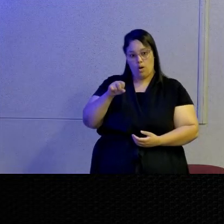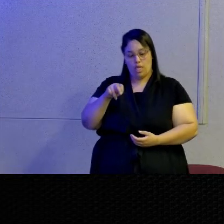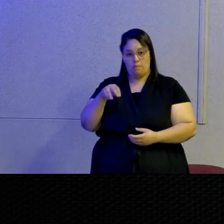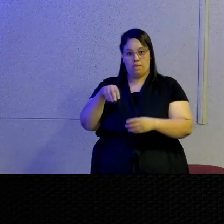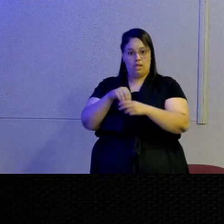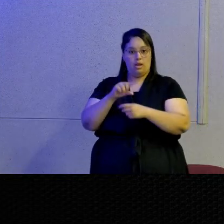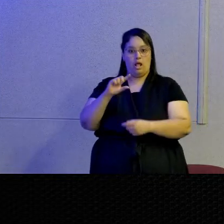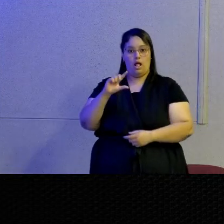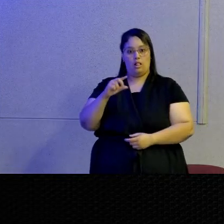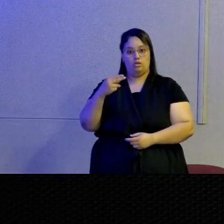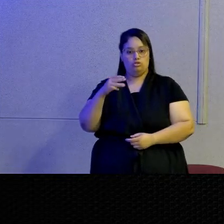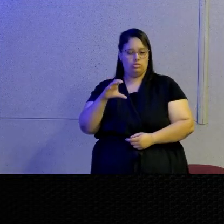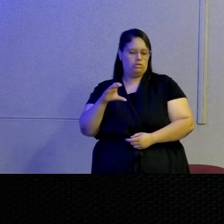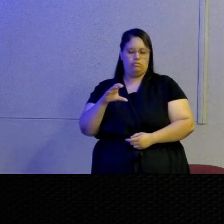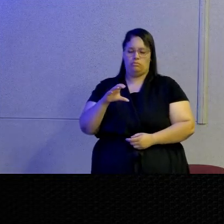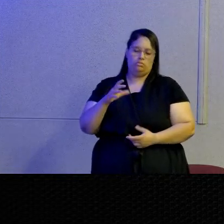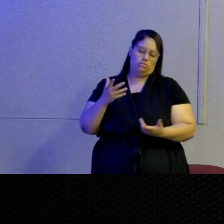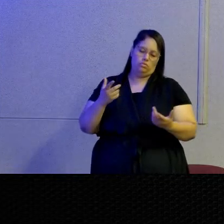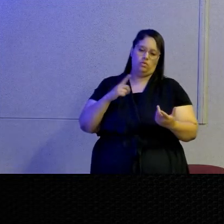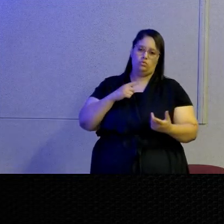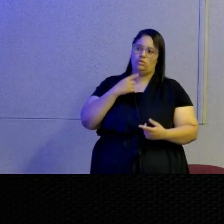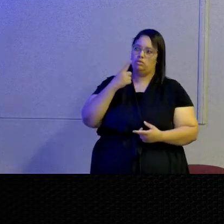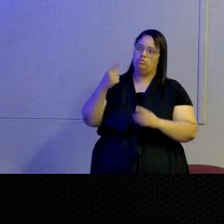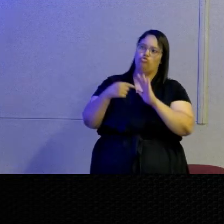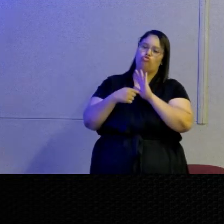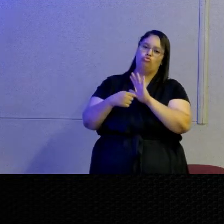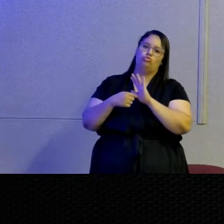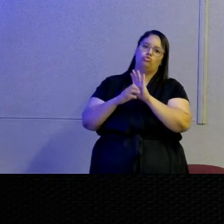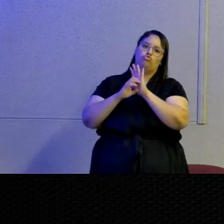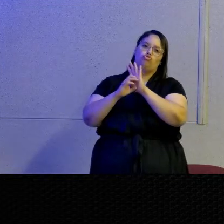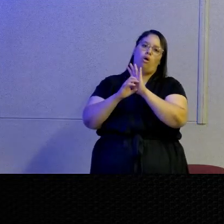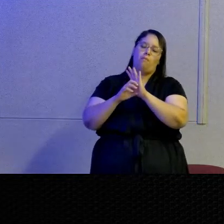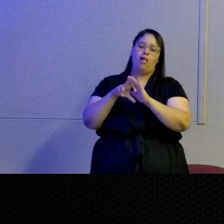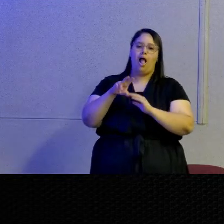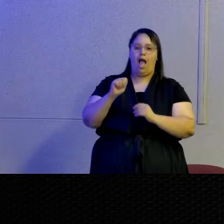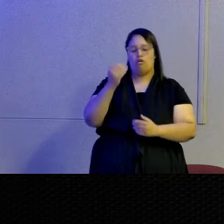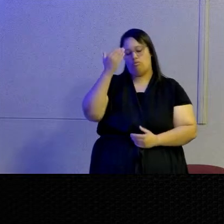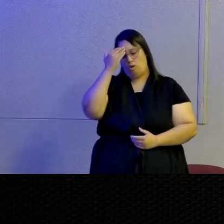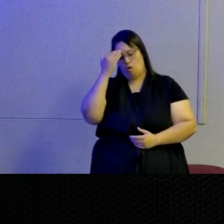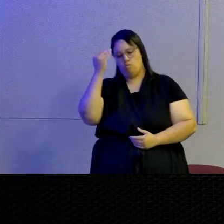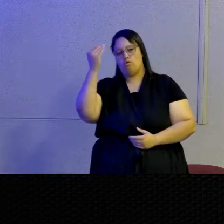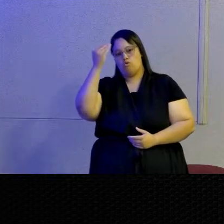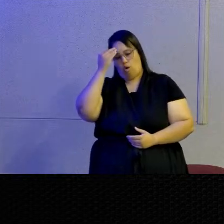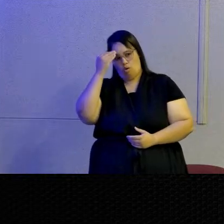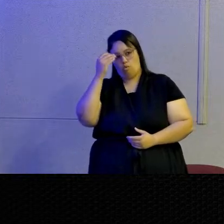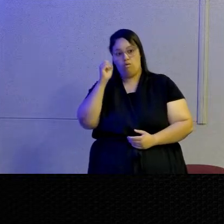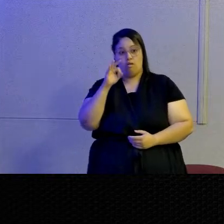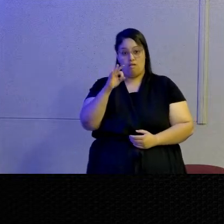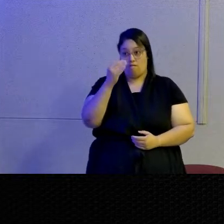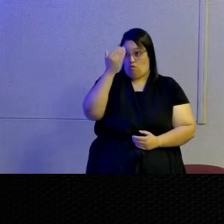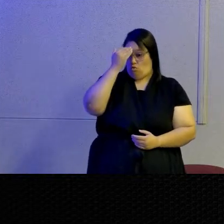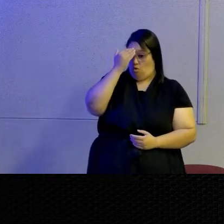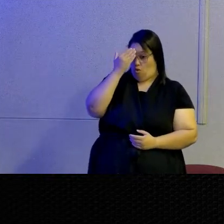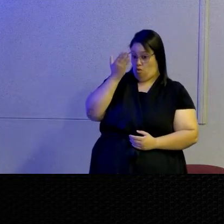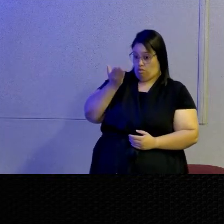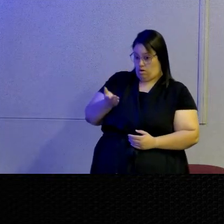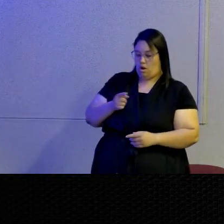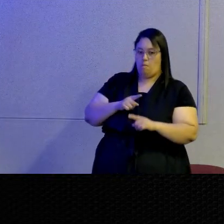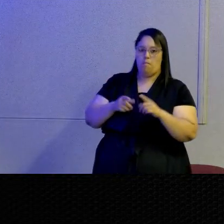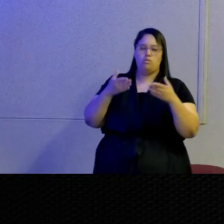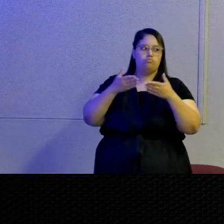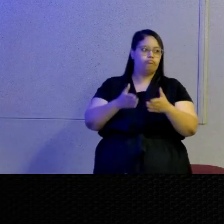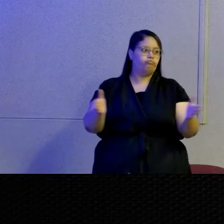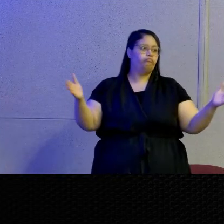call this an example of an unknown known. It was known, but not very